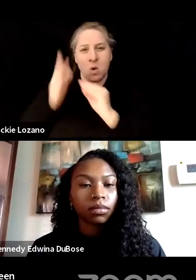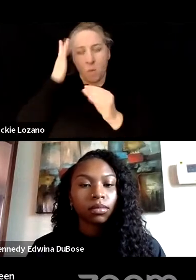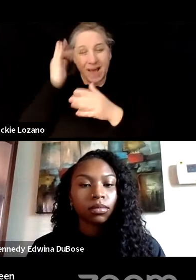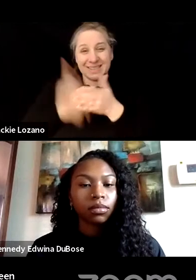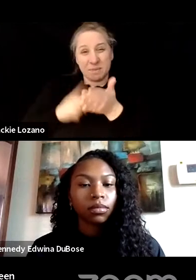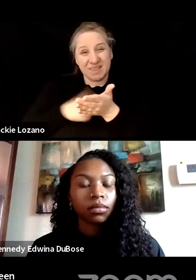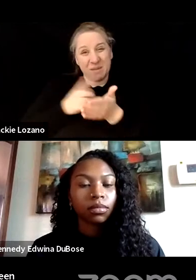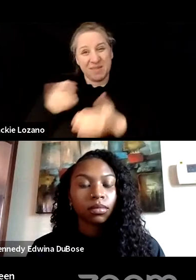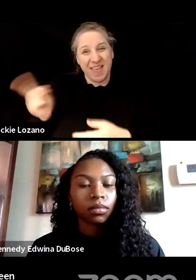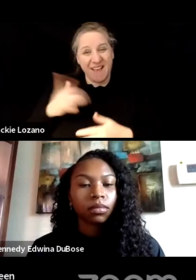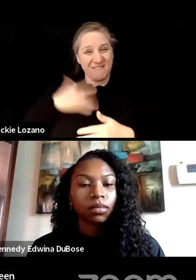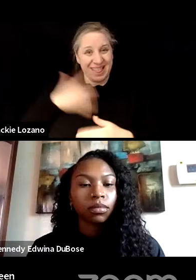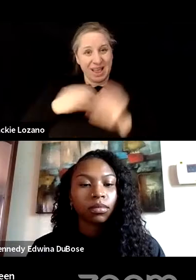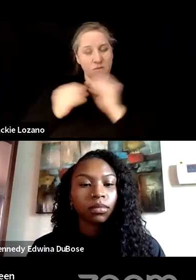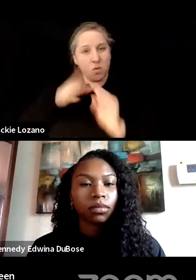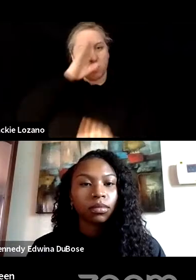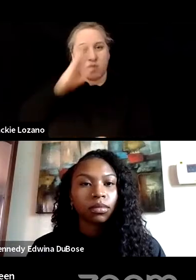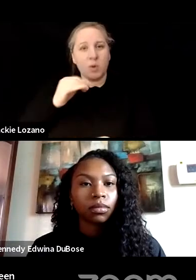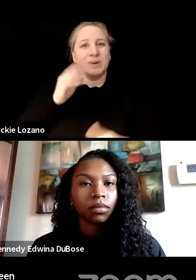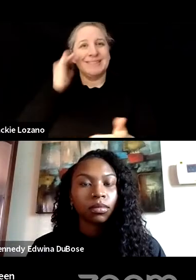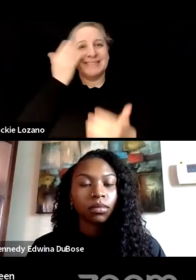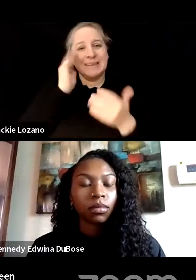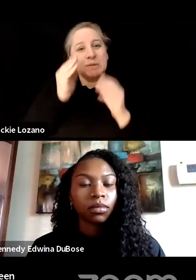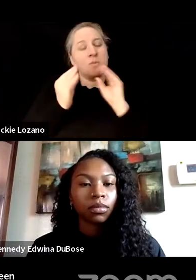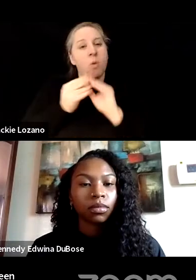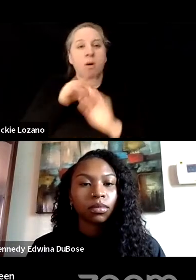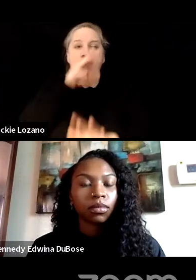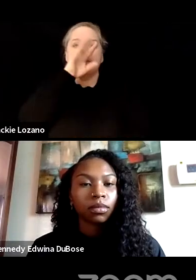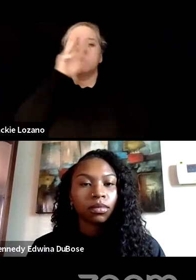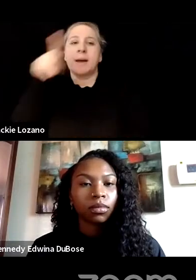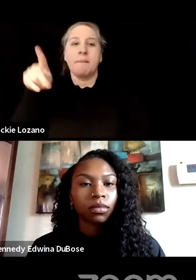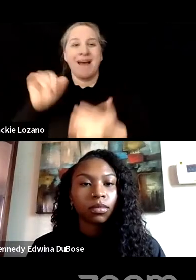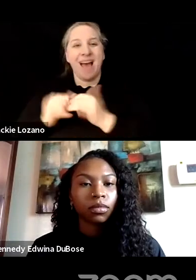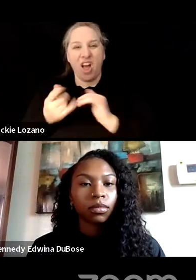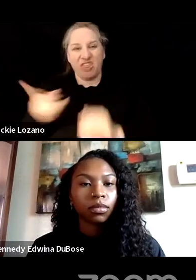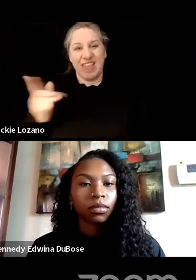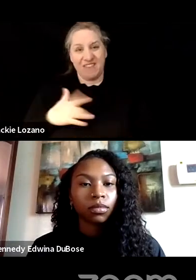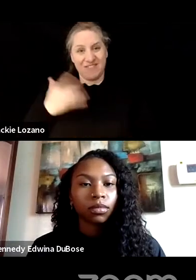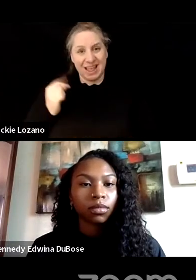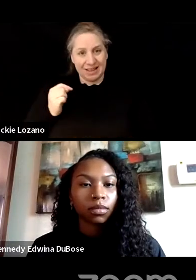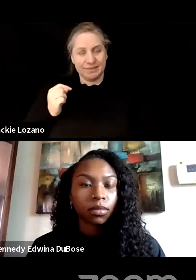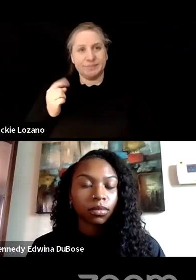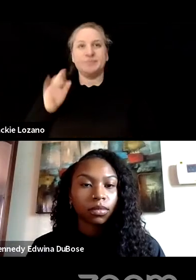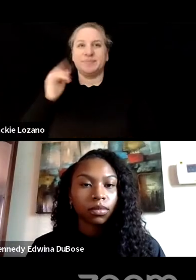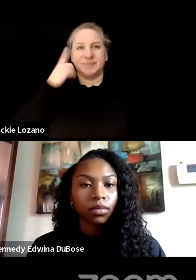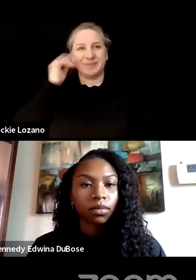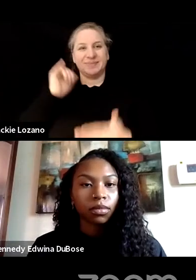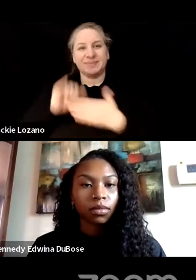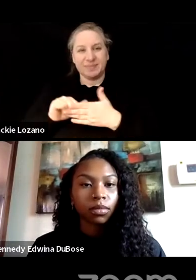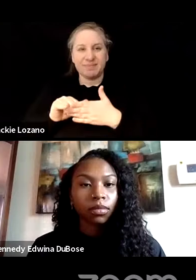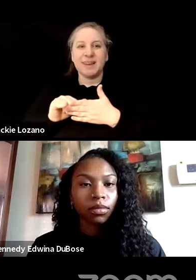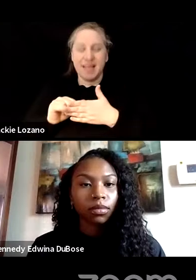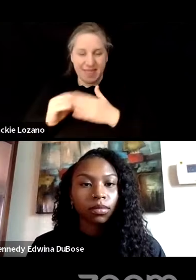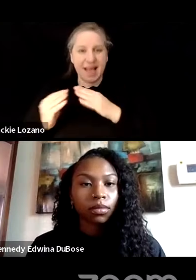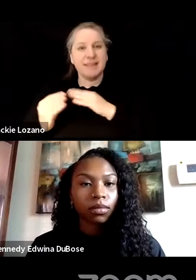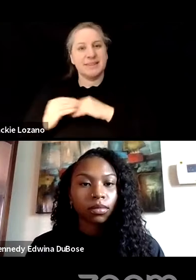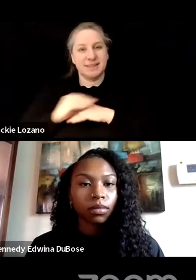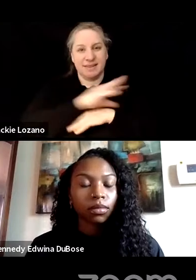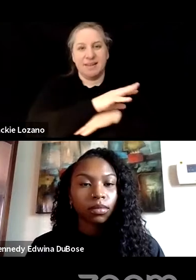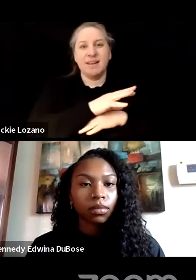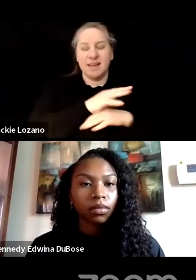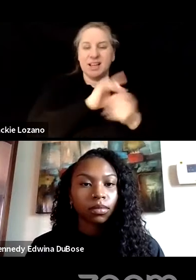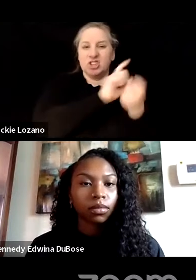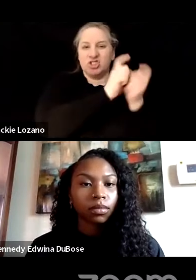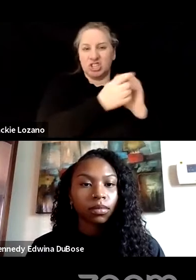more directly, or at least seem to be more vocal about how they feel it. And I think that that has, you know, trickled up to a lot of the work that's being